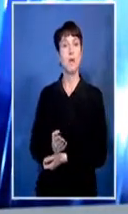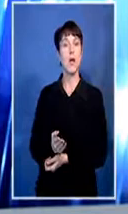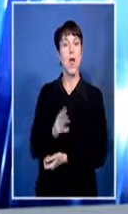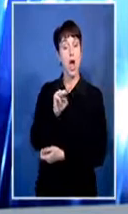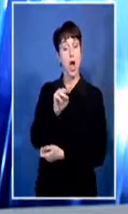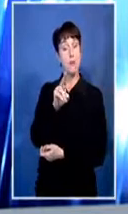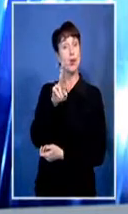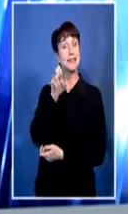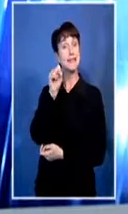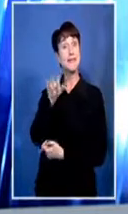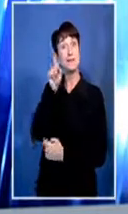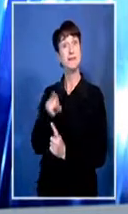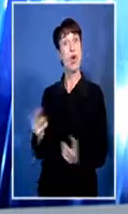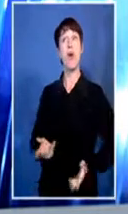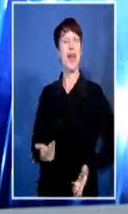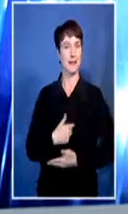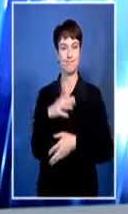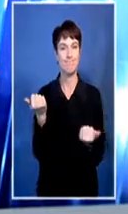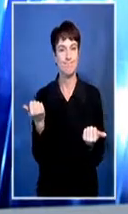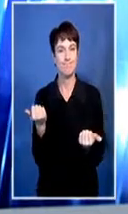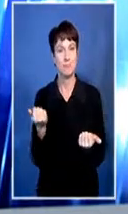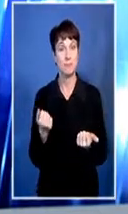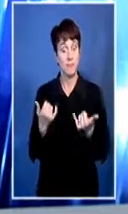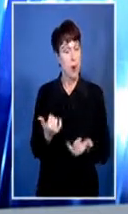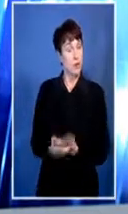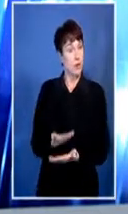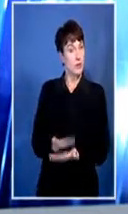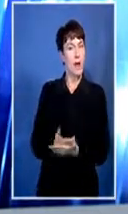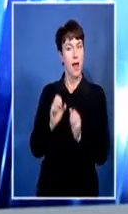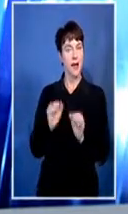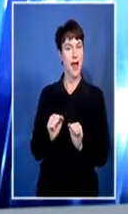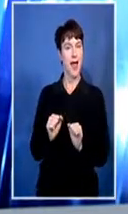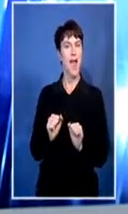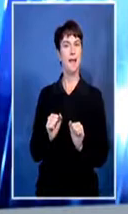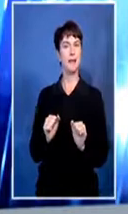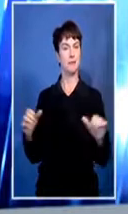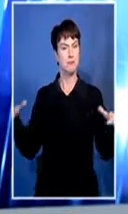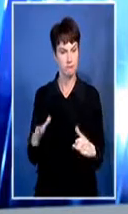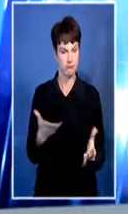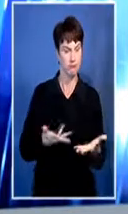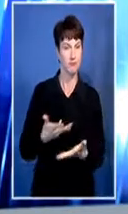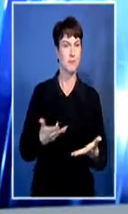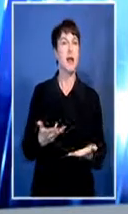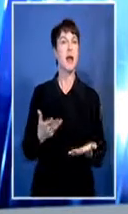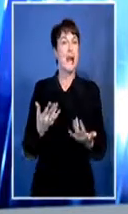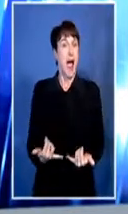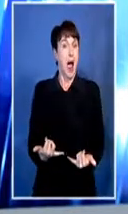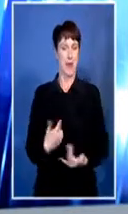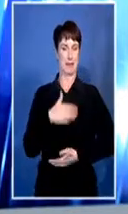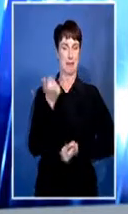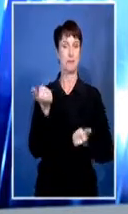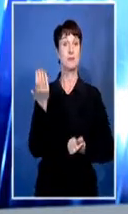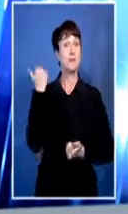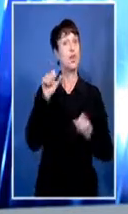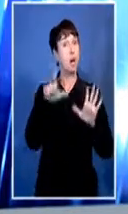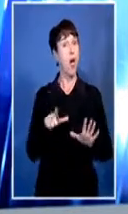really known, etc., whether this is now possible is questionable. There was a window of opportunity early in July. It wasn't